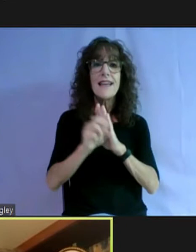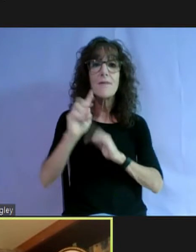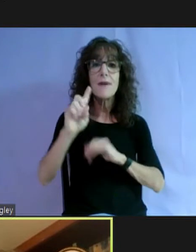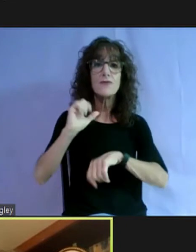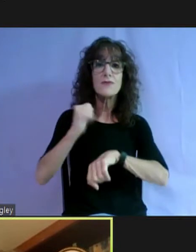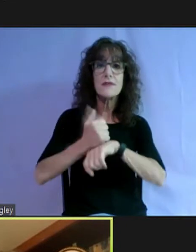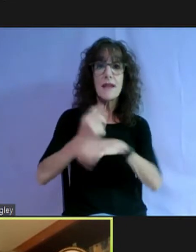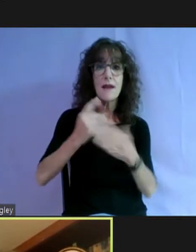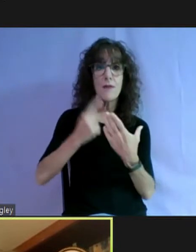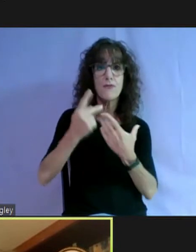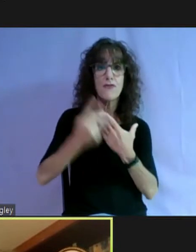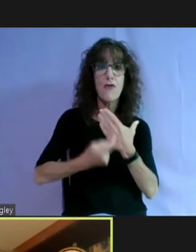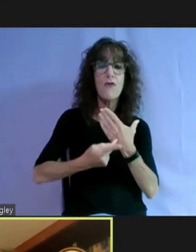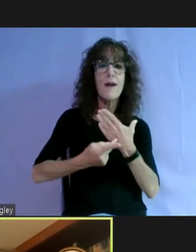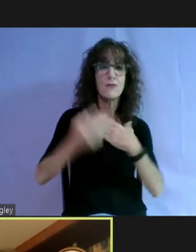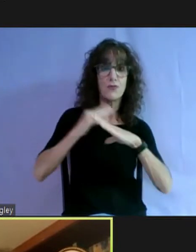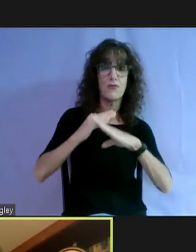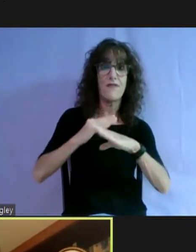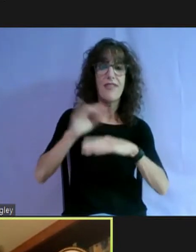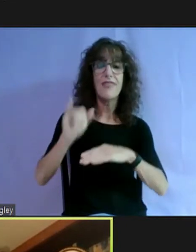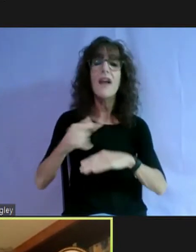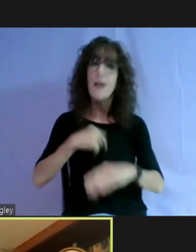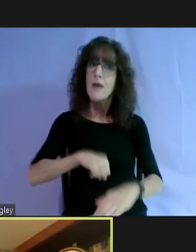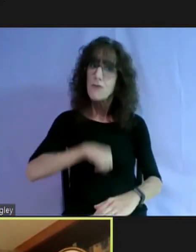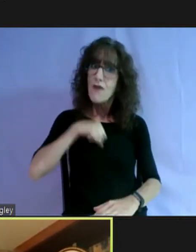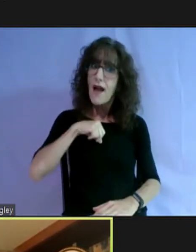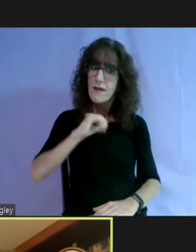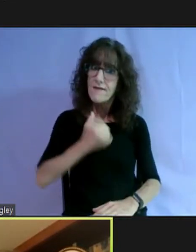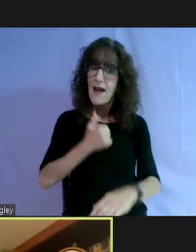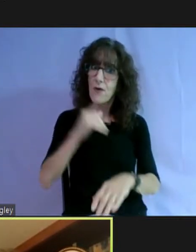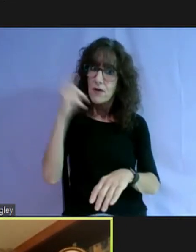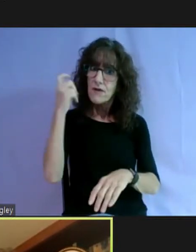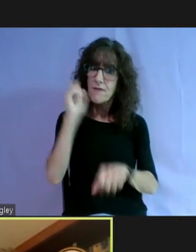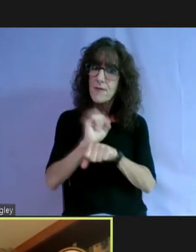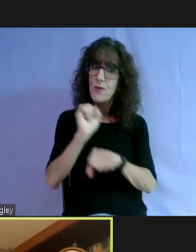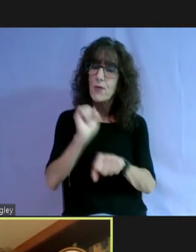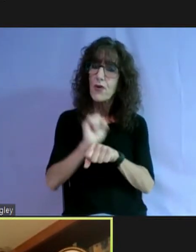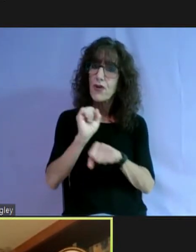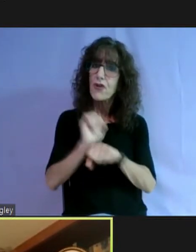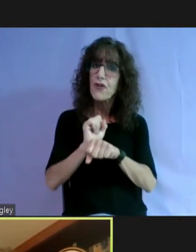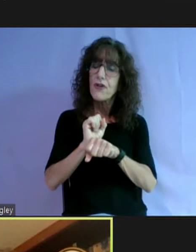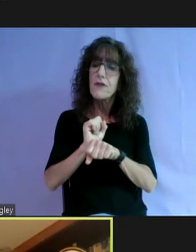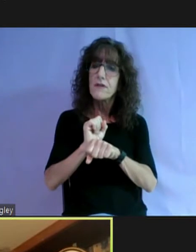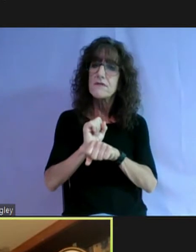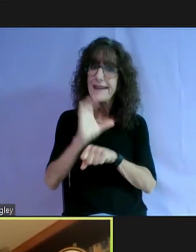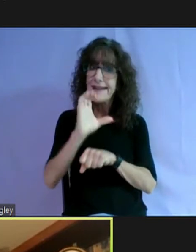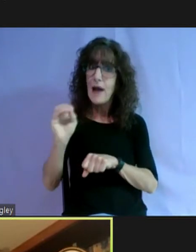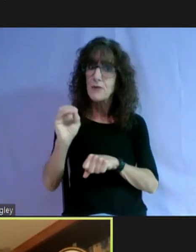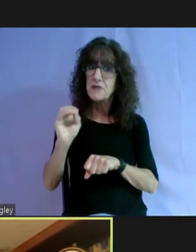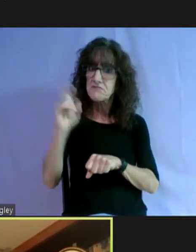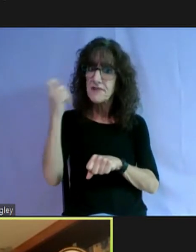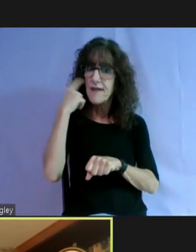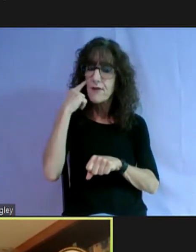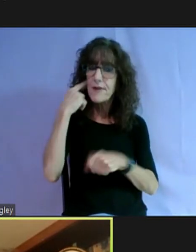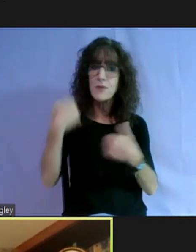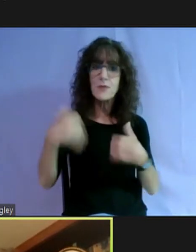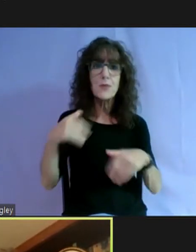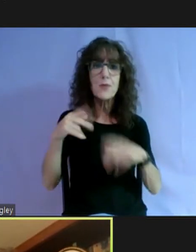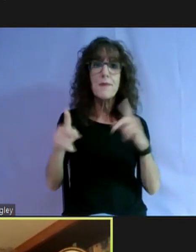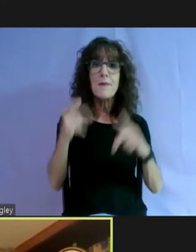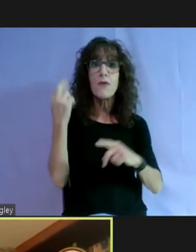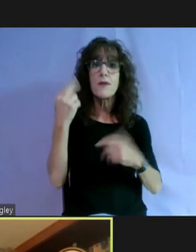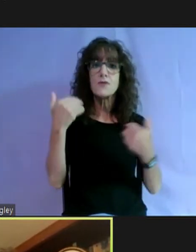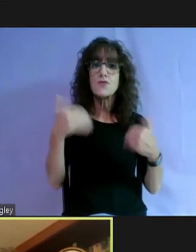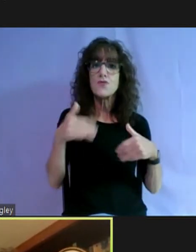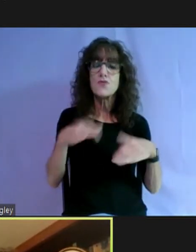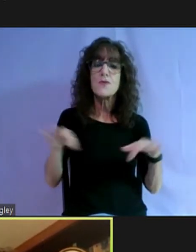for that. And I'm really proud of the work that county government has done. And this is a time where people really realize how important it is